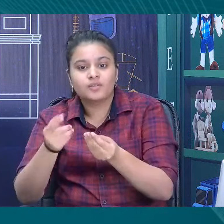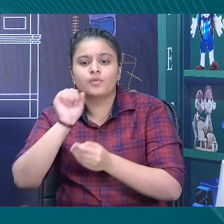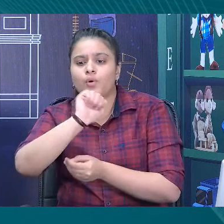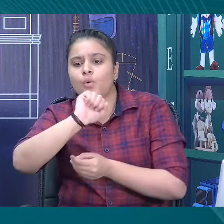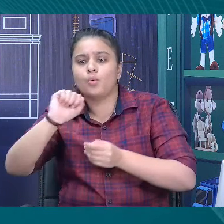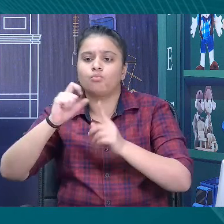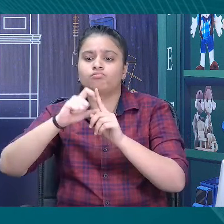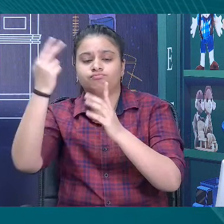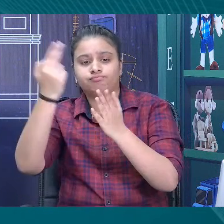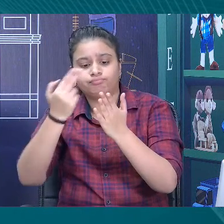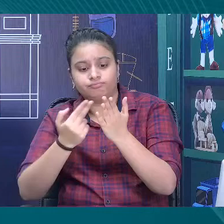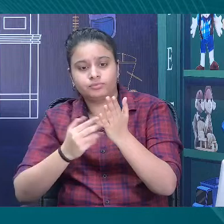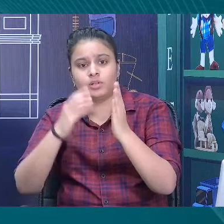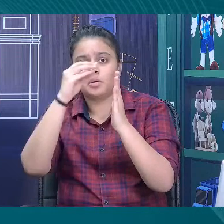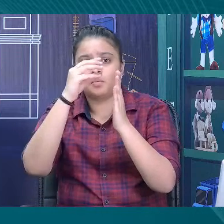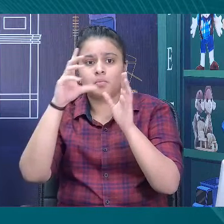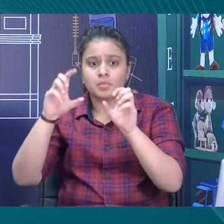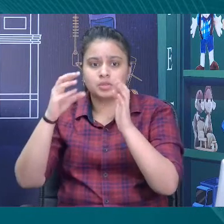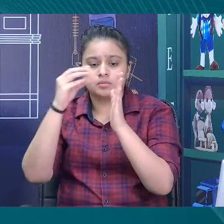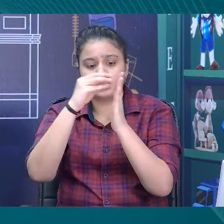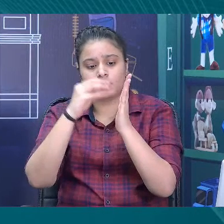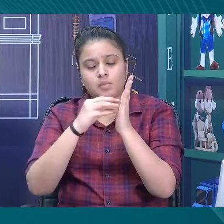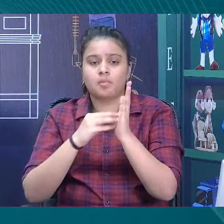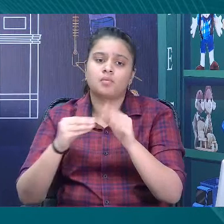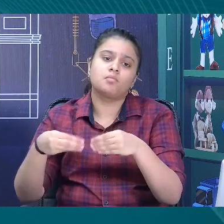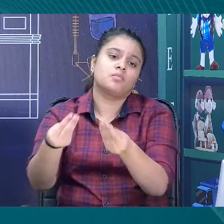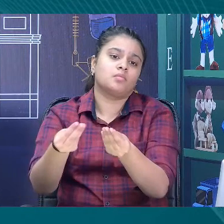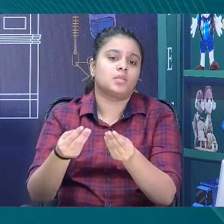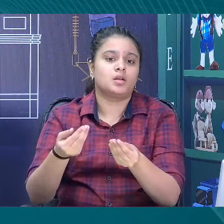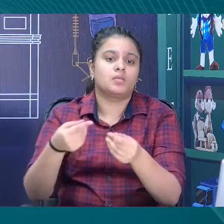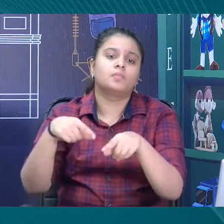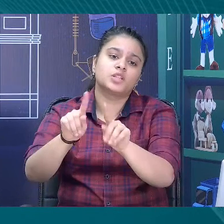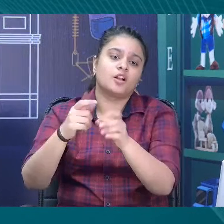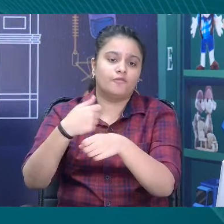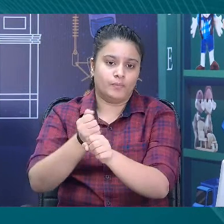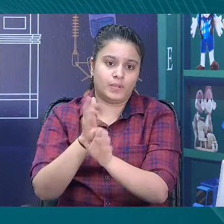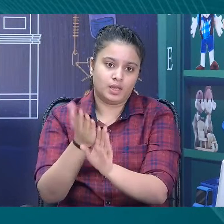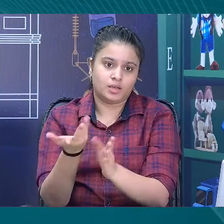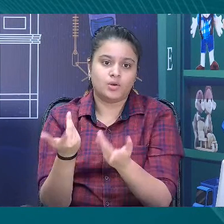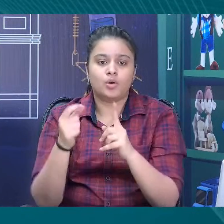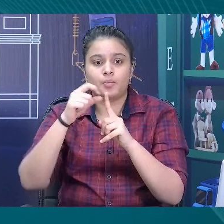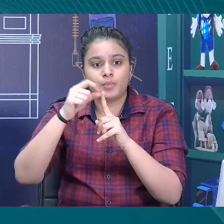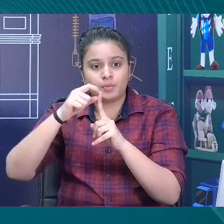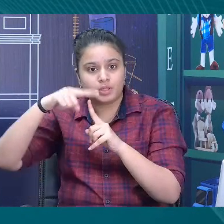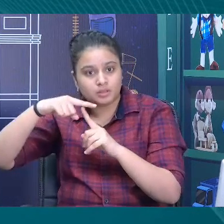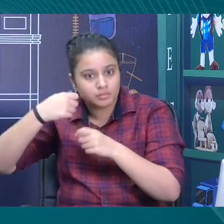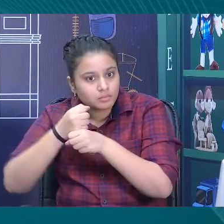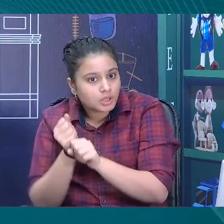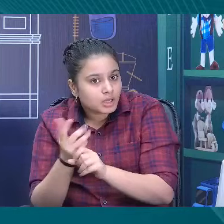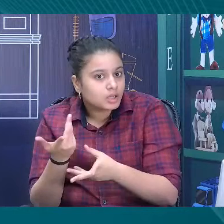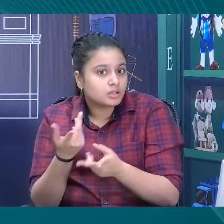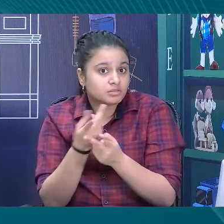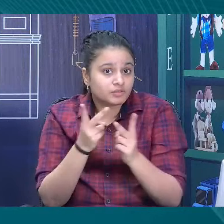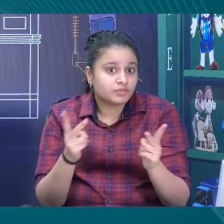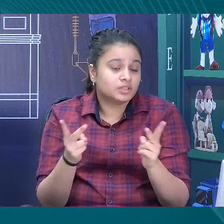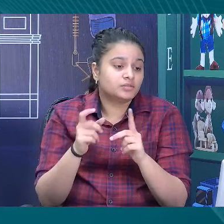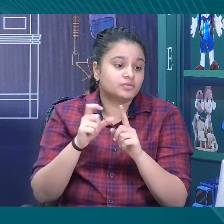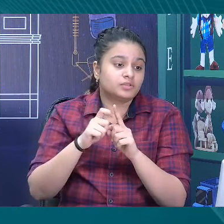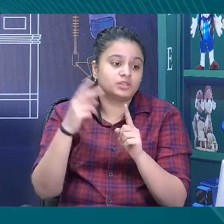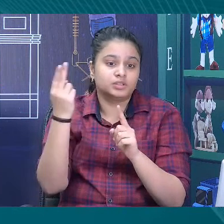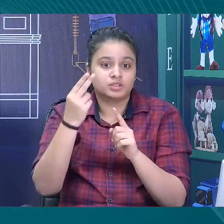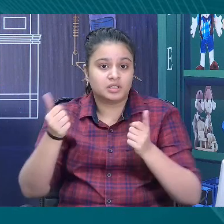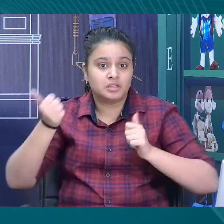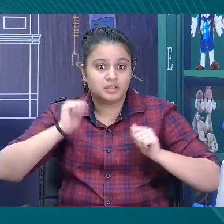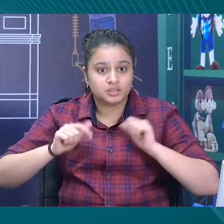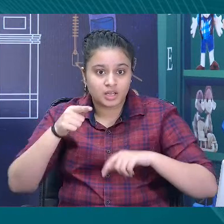that. Okay, so you have to use different presentation styles. You should have manipulatives also. I love